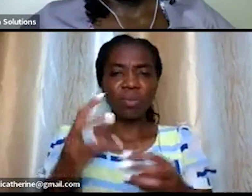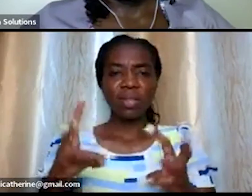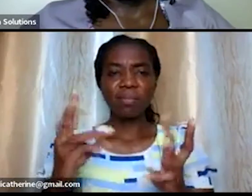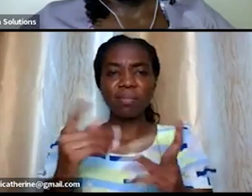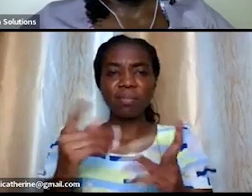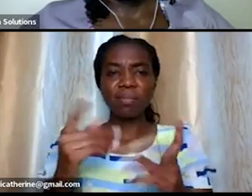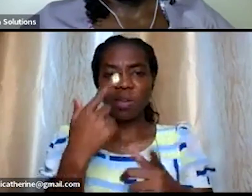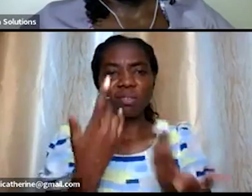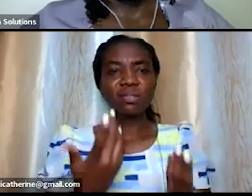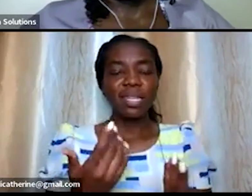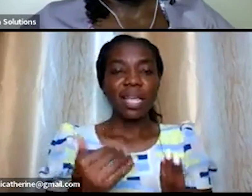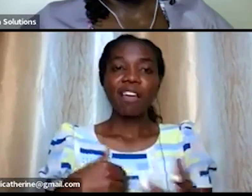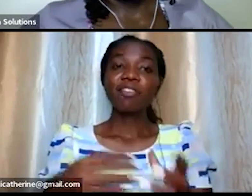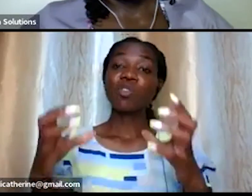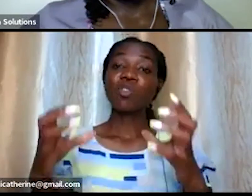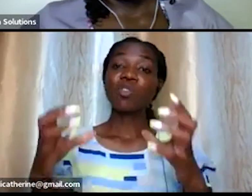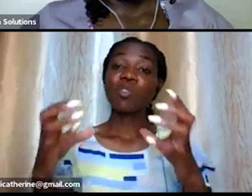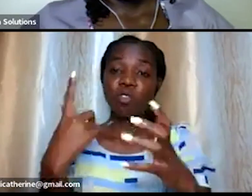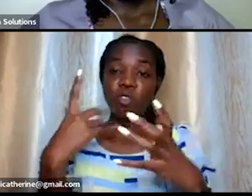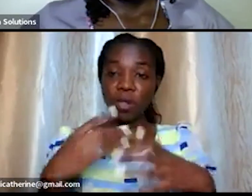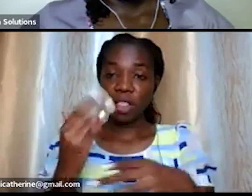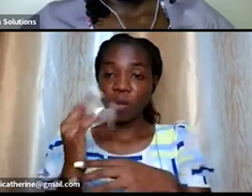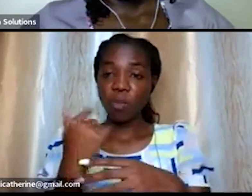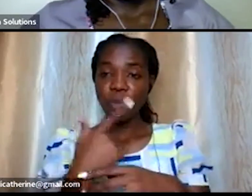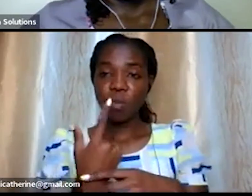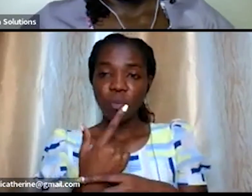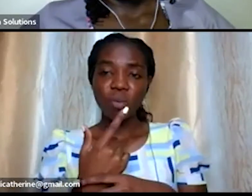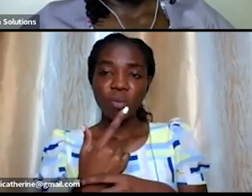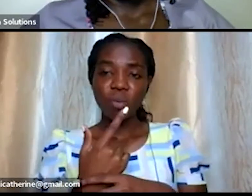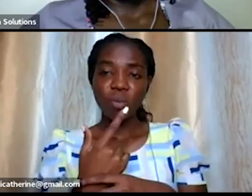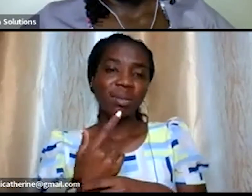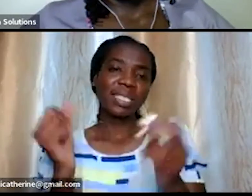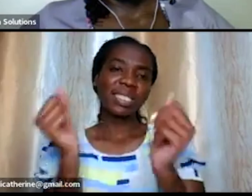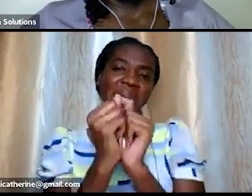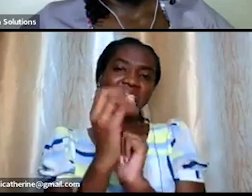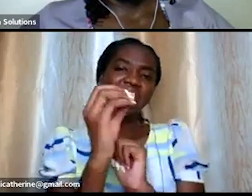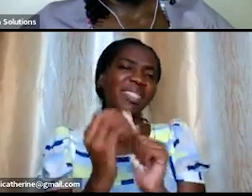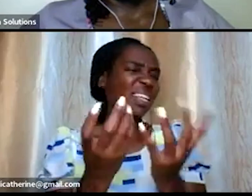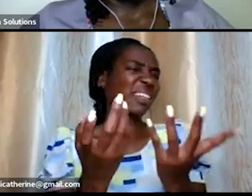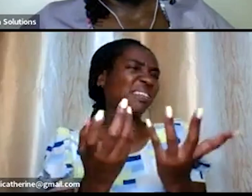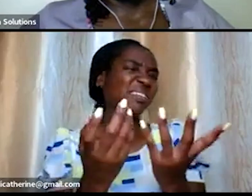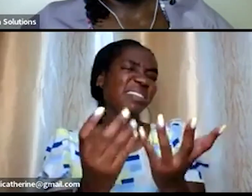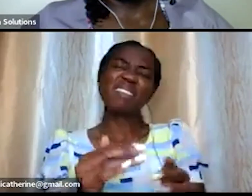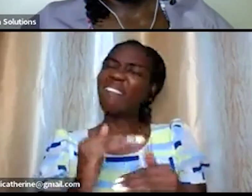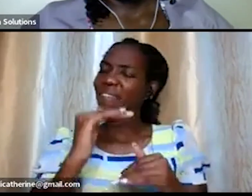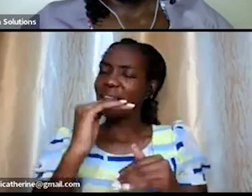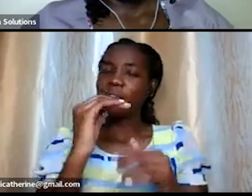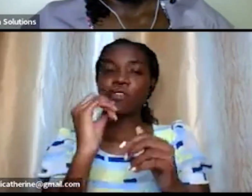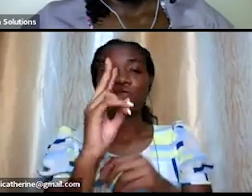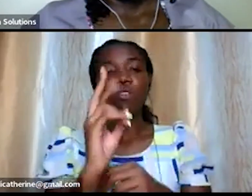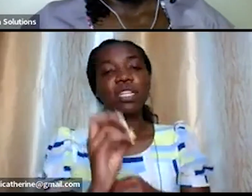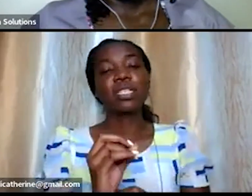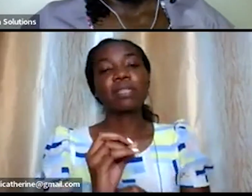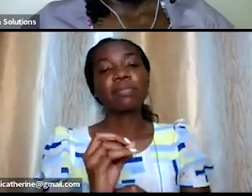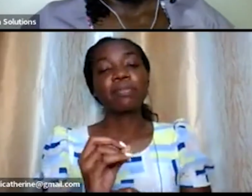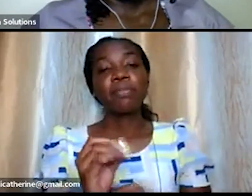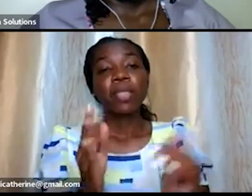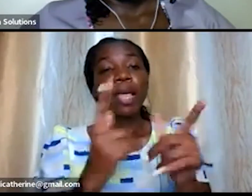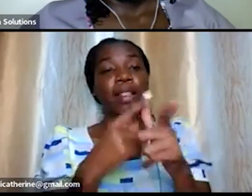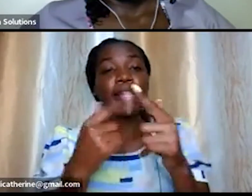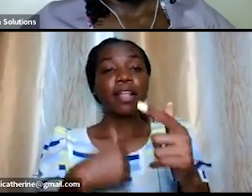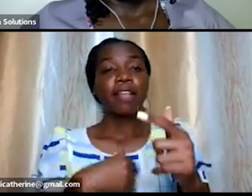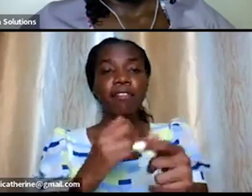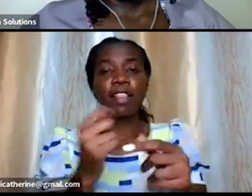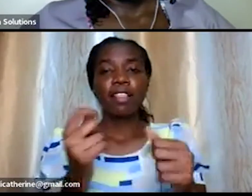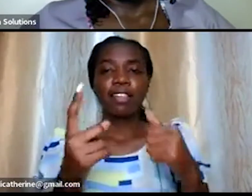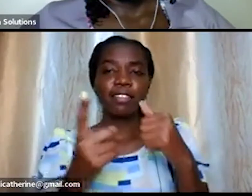a certain group of outliers will be 10%, at most 20. And then the other 60